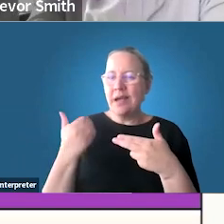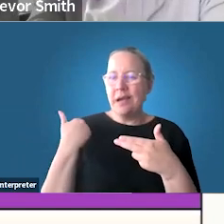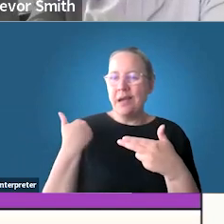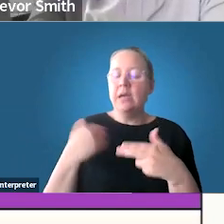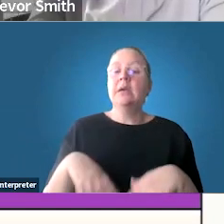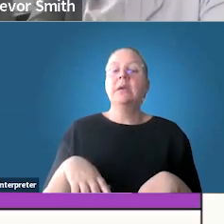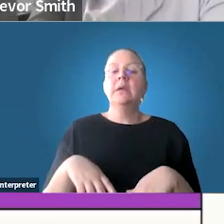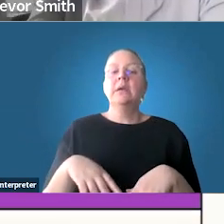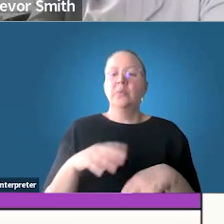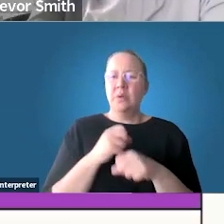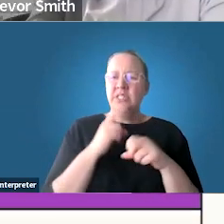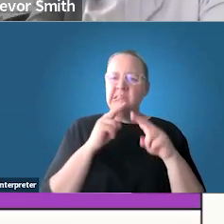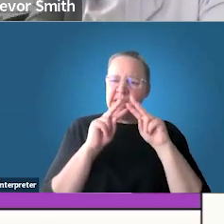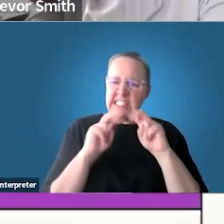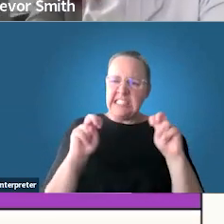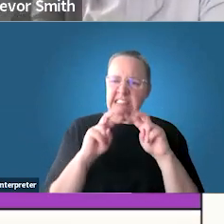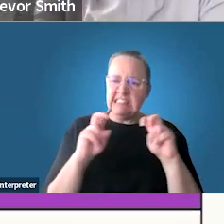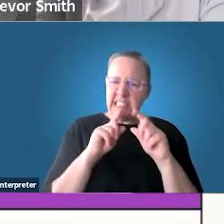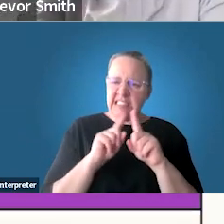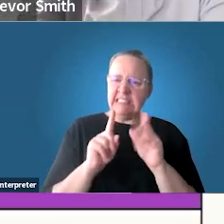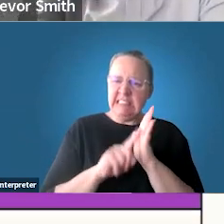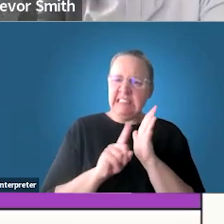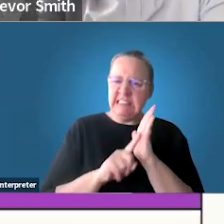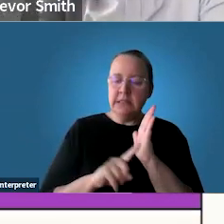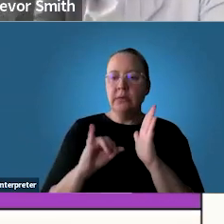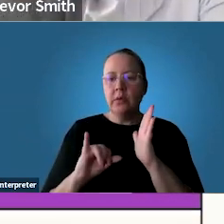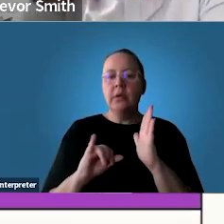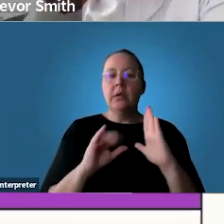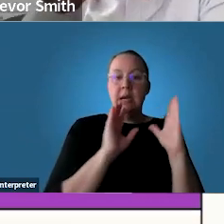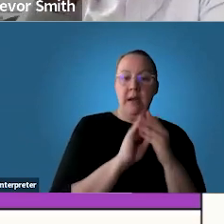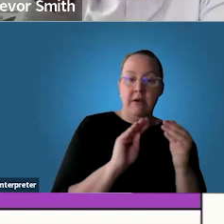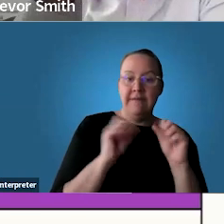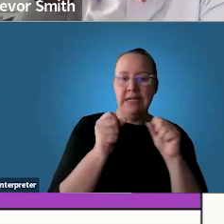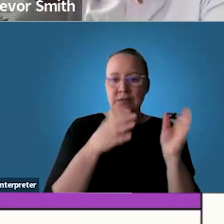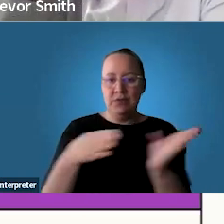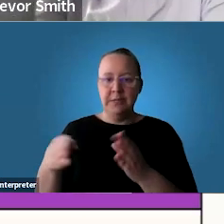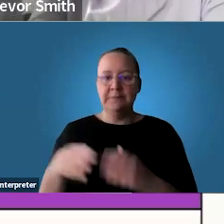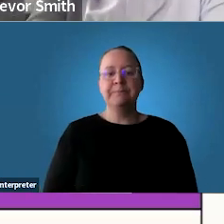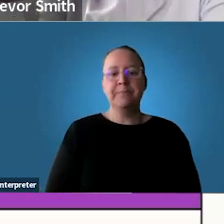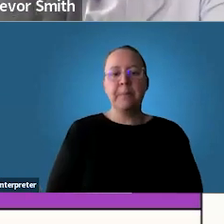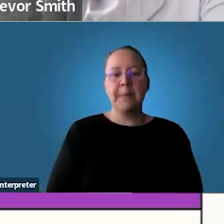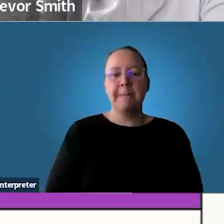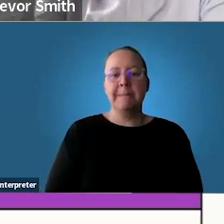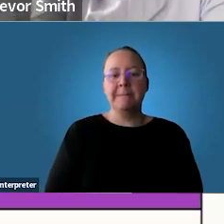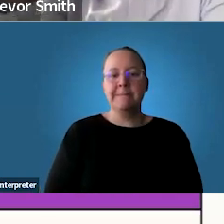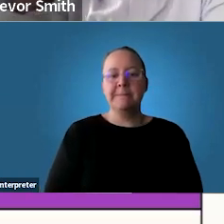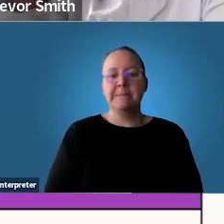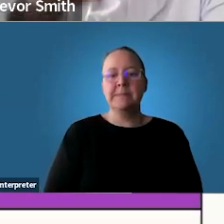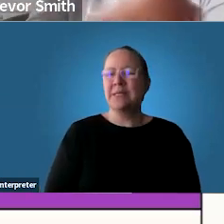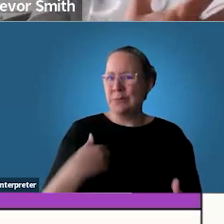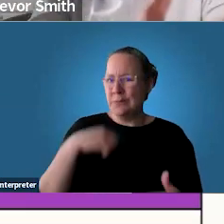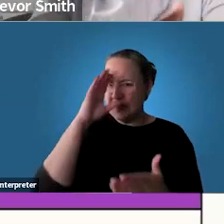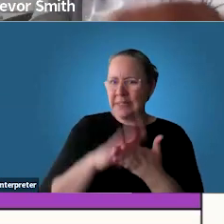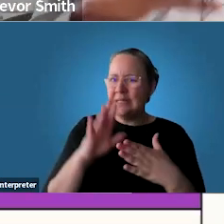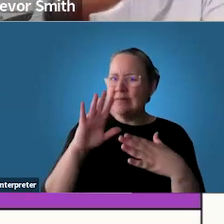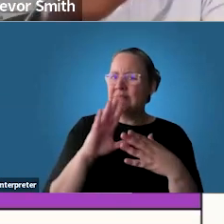to dissect some of the differences in the intersections between narrative change and strategic communications. So at the functional level, we believe